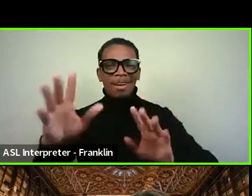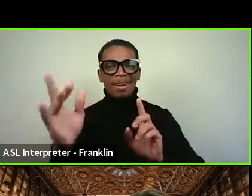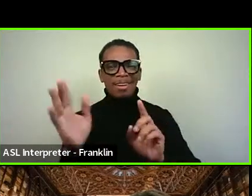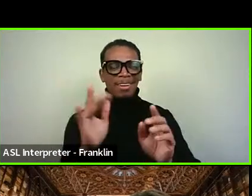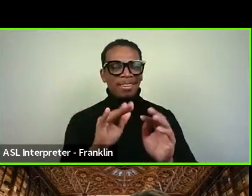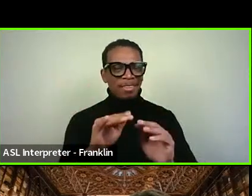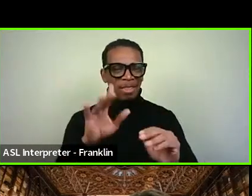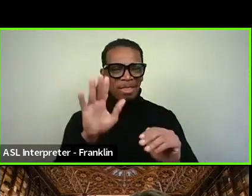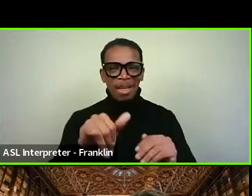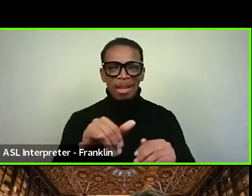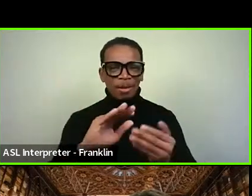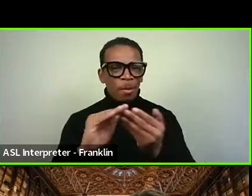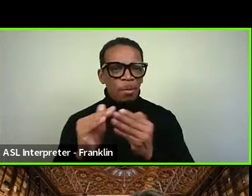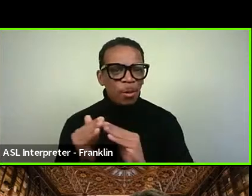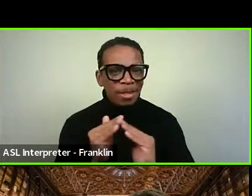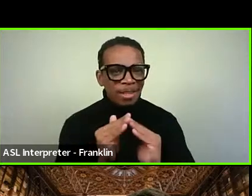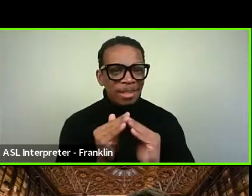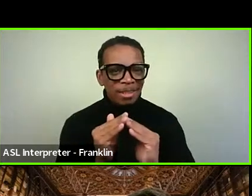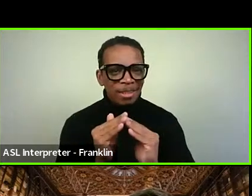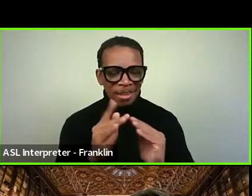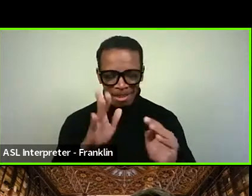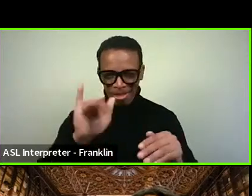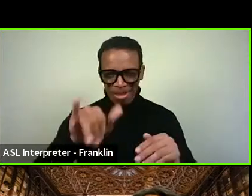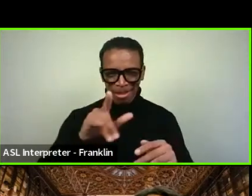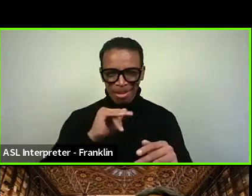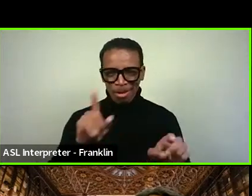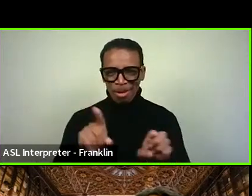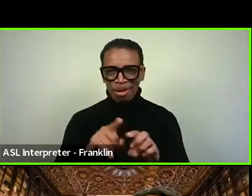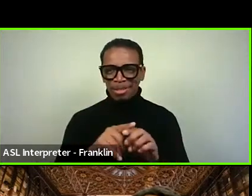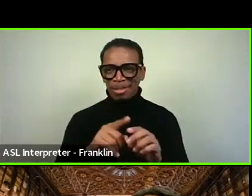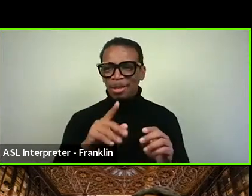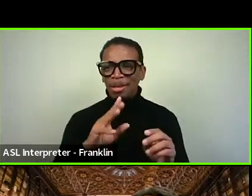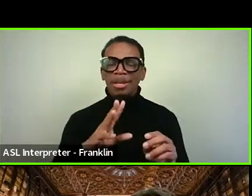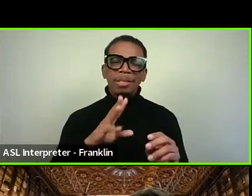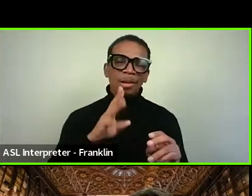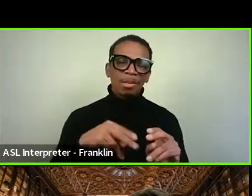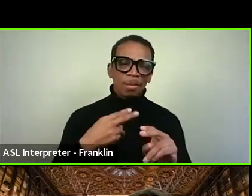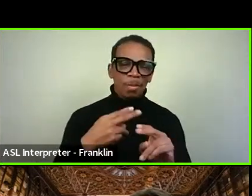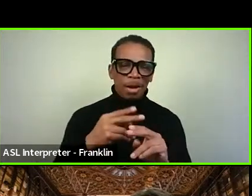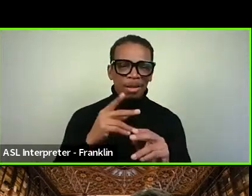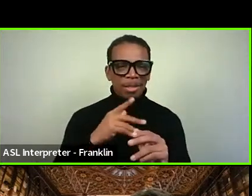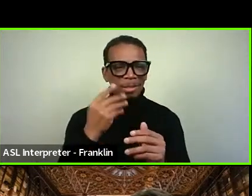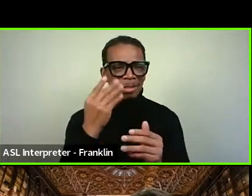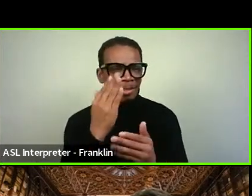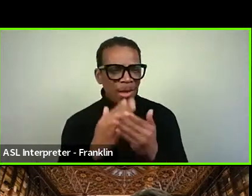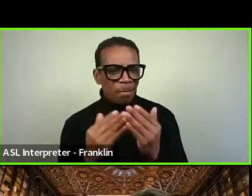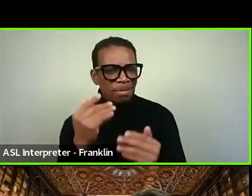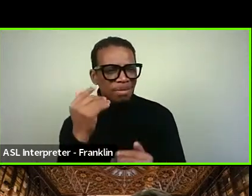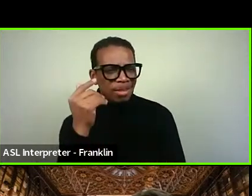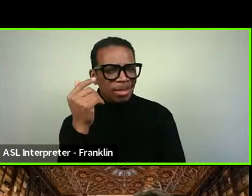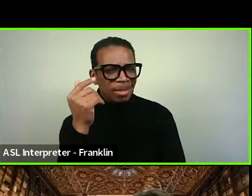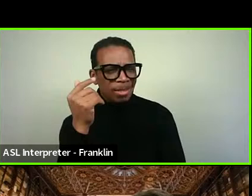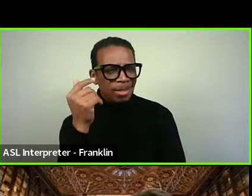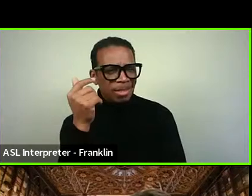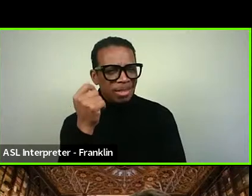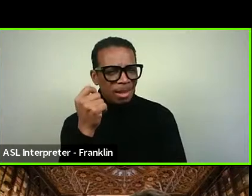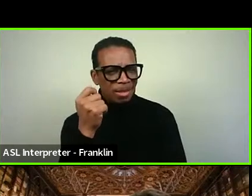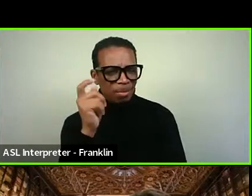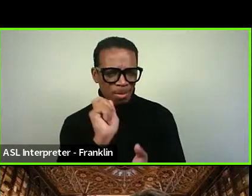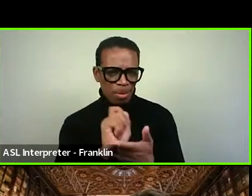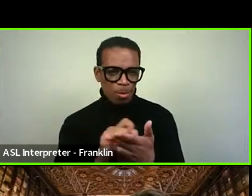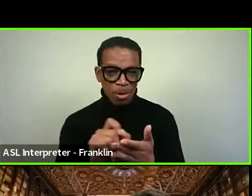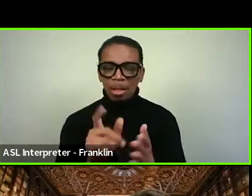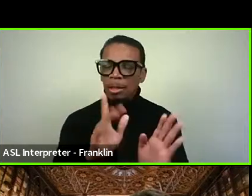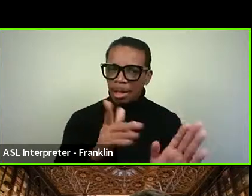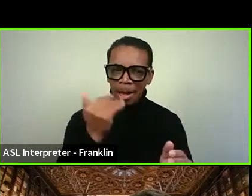that really talks into some of the scholarship that has been written over the years. And I know I'm going to